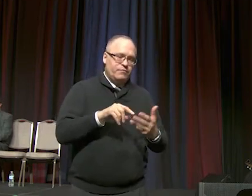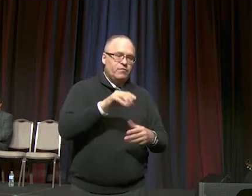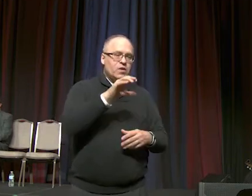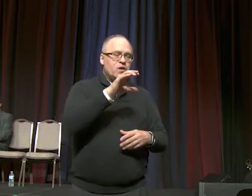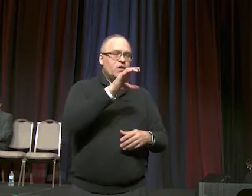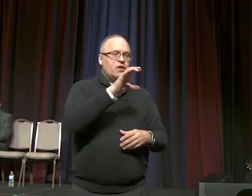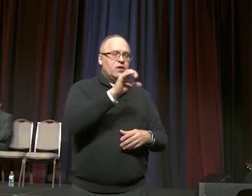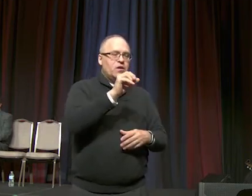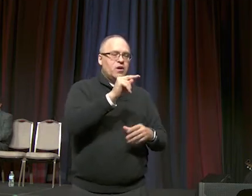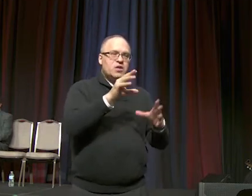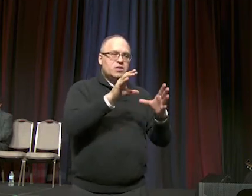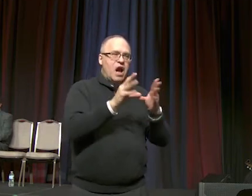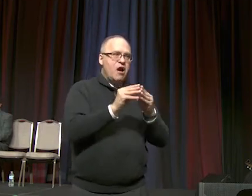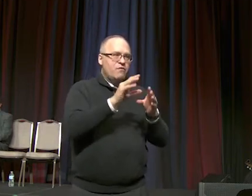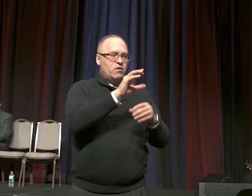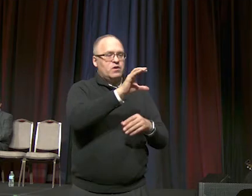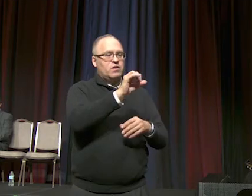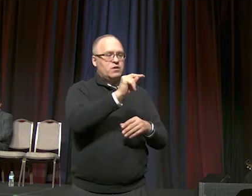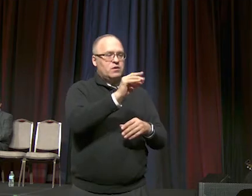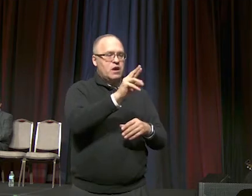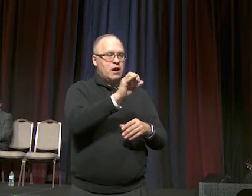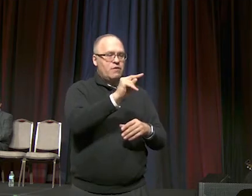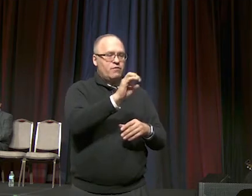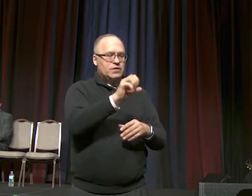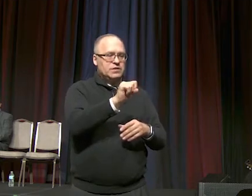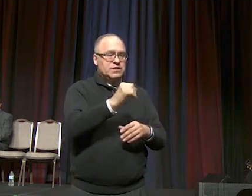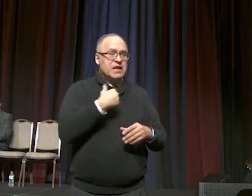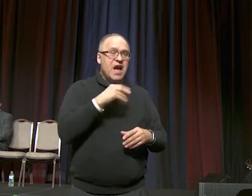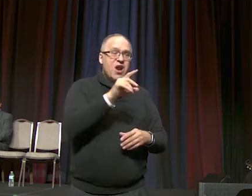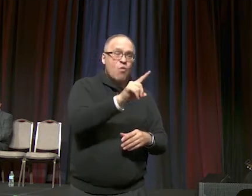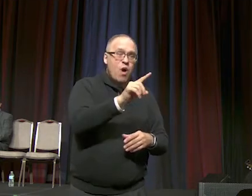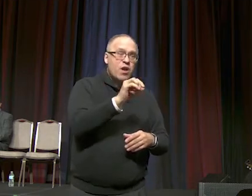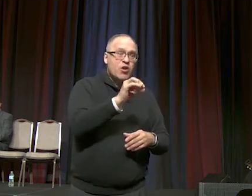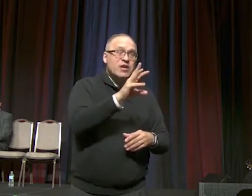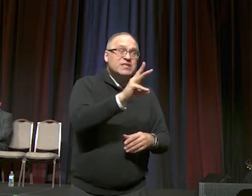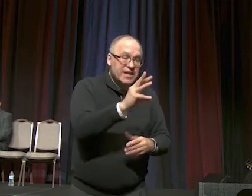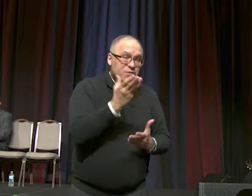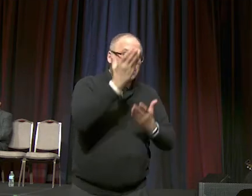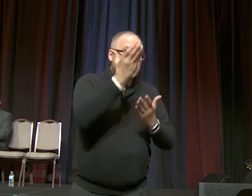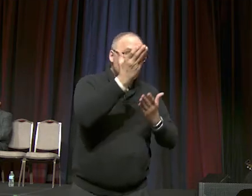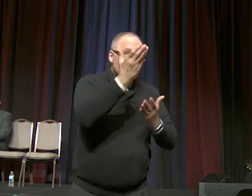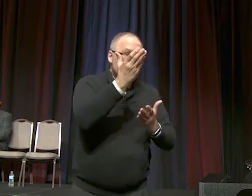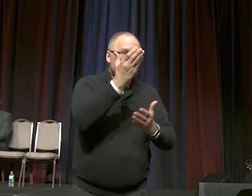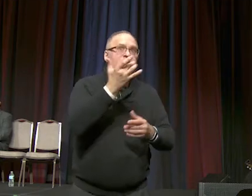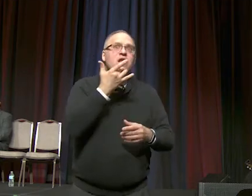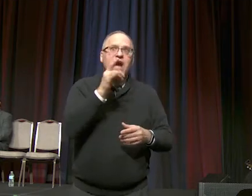Conferences, you lucky, lucky people, contains 106 petitions.